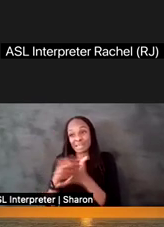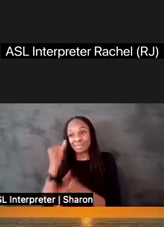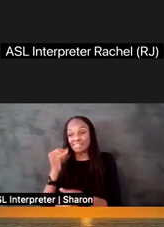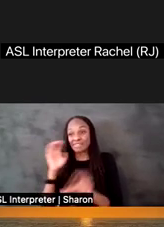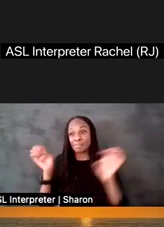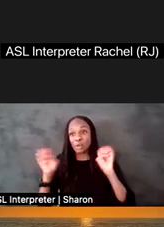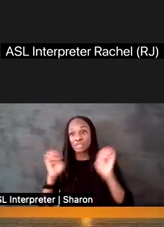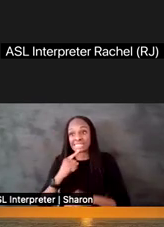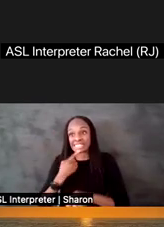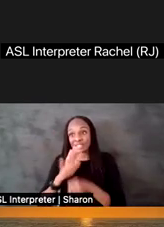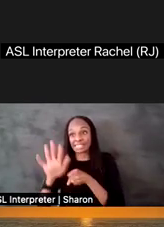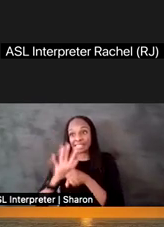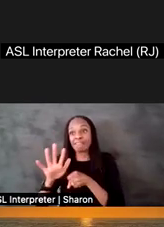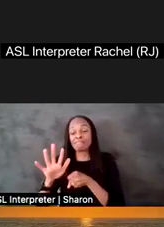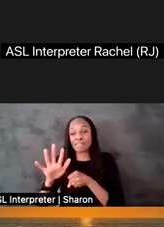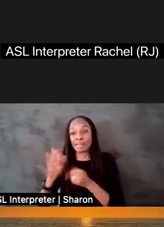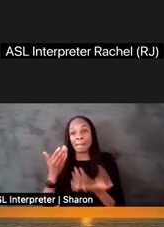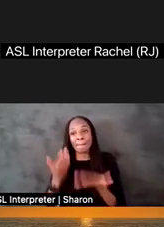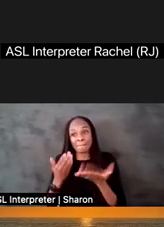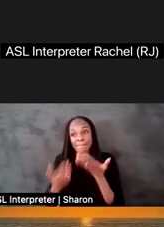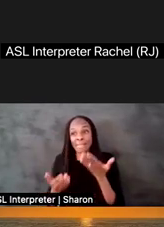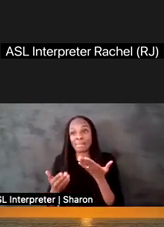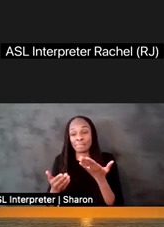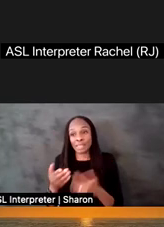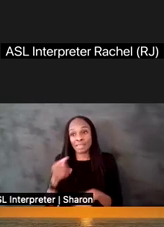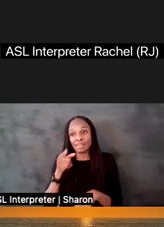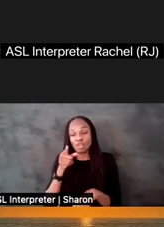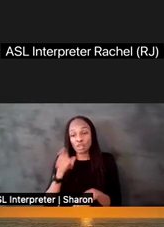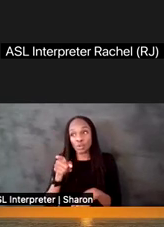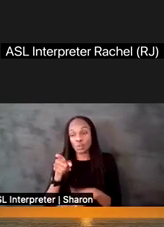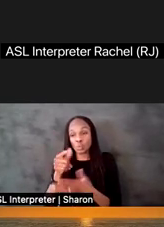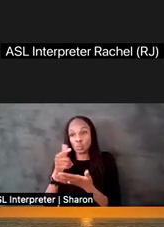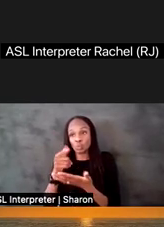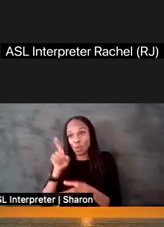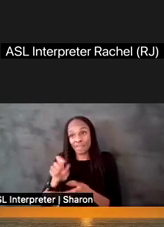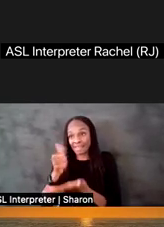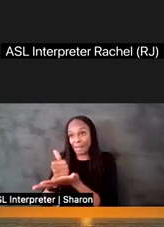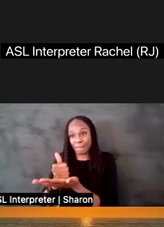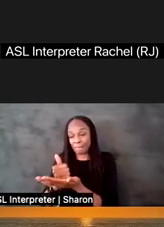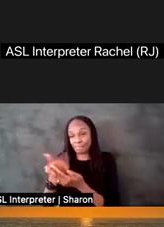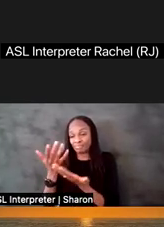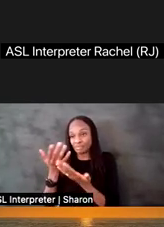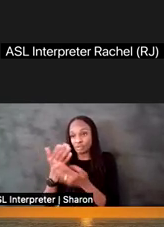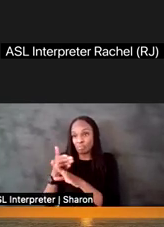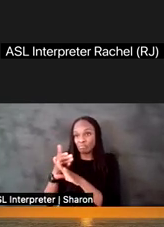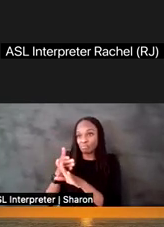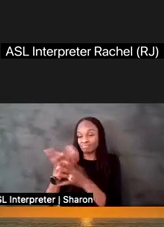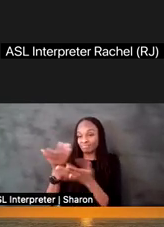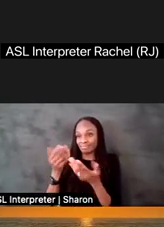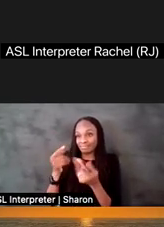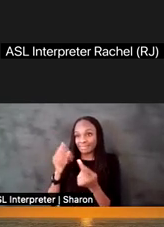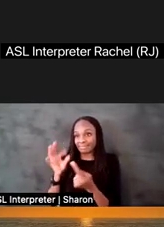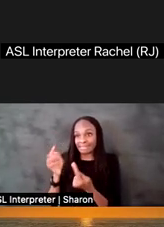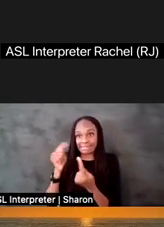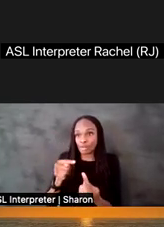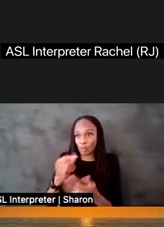emergency, you might find yourself that you are the help until help arrives. So making sure that you're taking